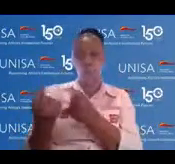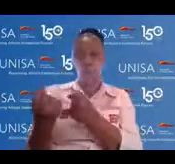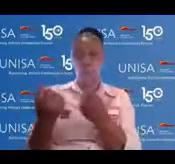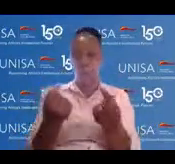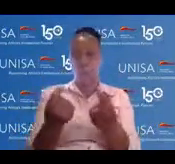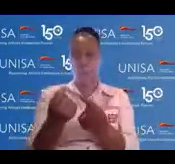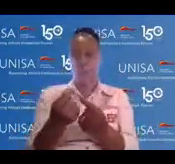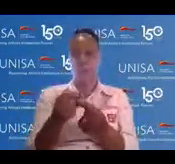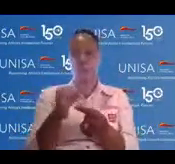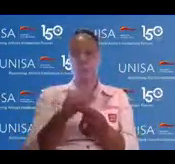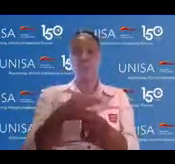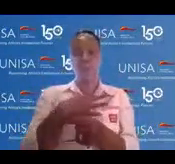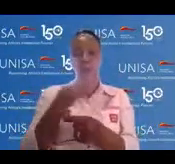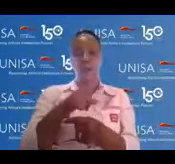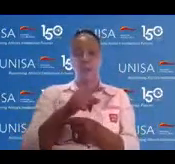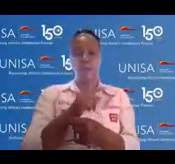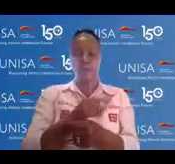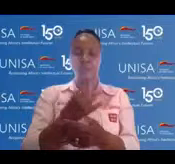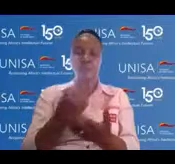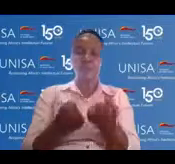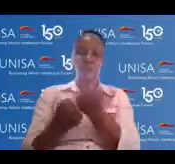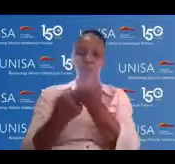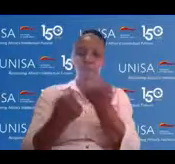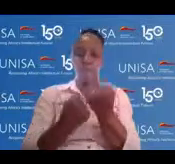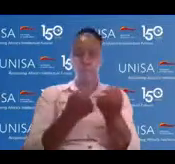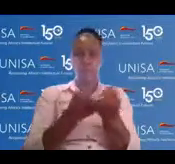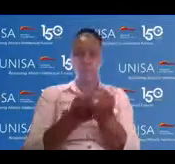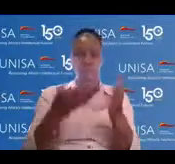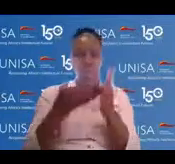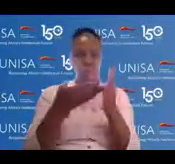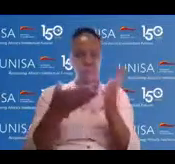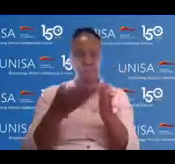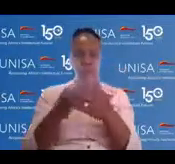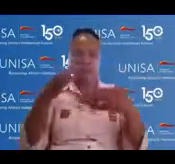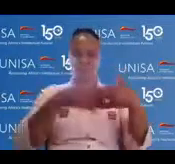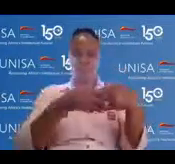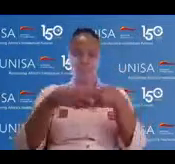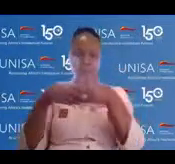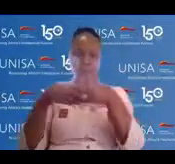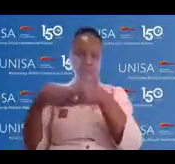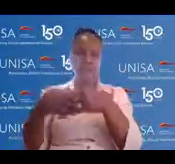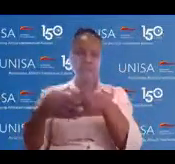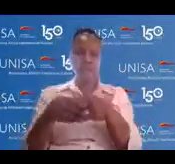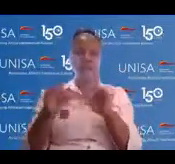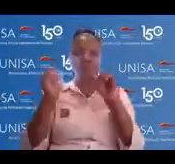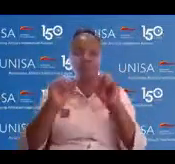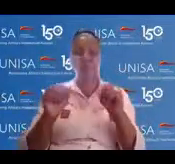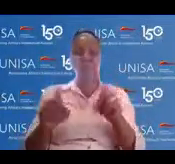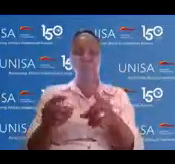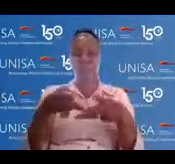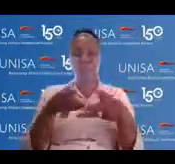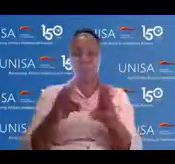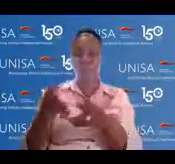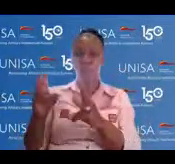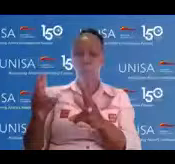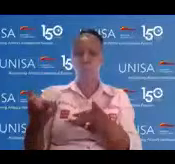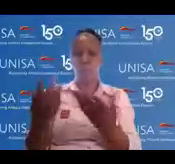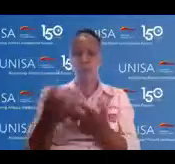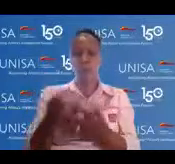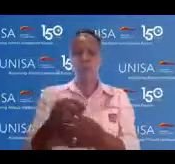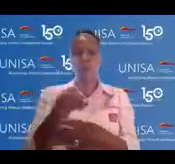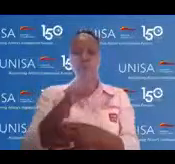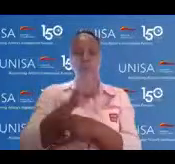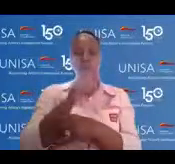lot of support questions already. It's got a guides for specific versions, if you're using a Mac or Windows, and then also